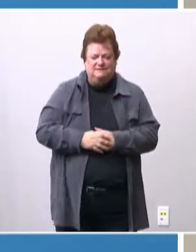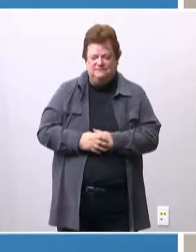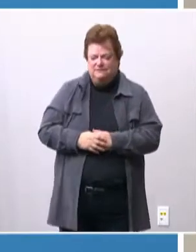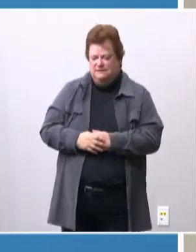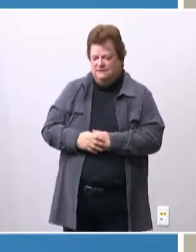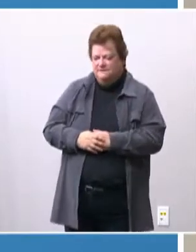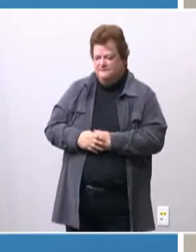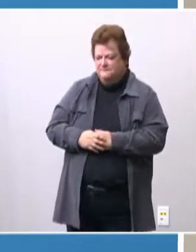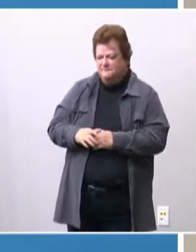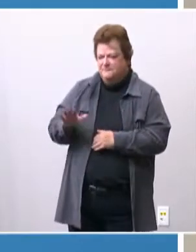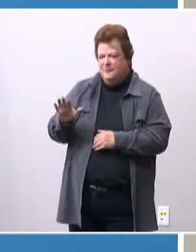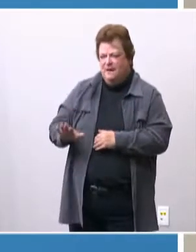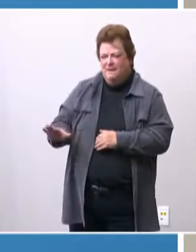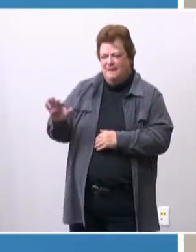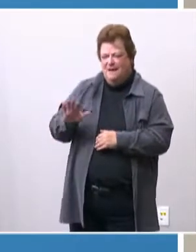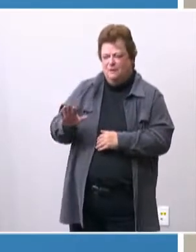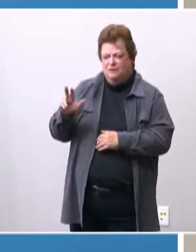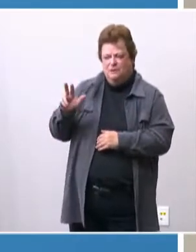About